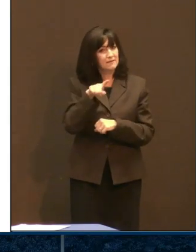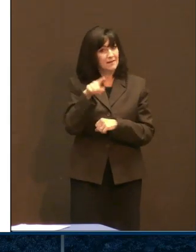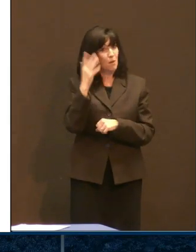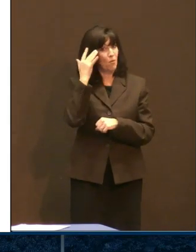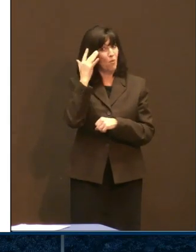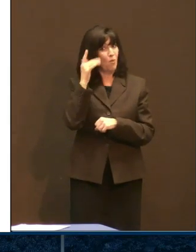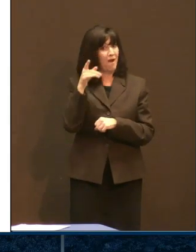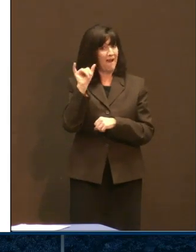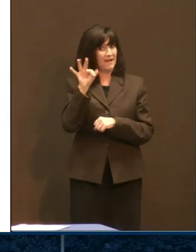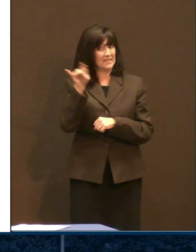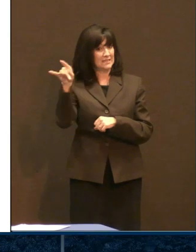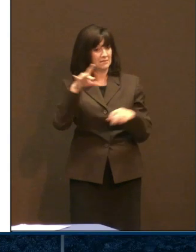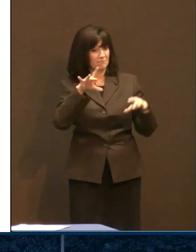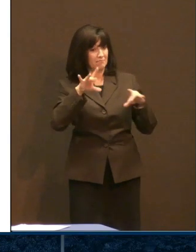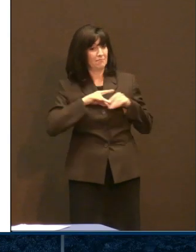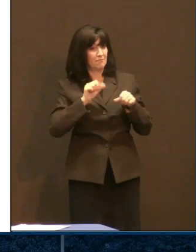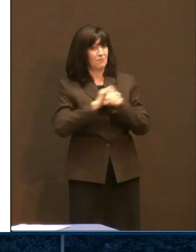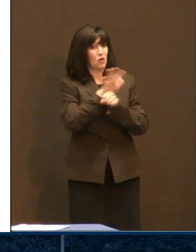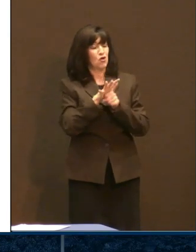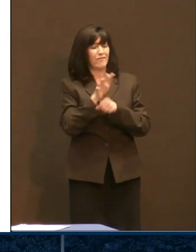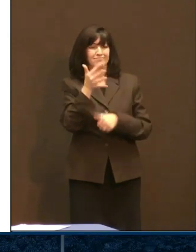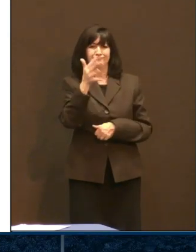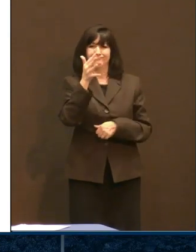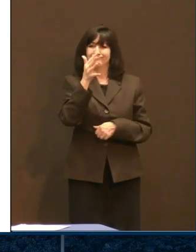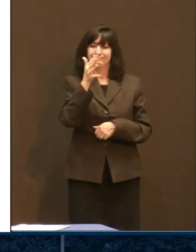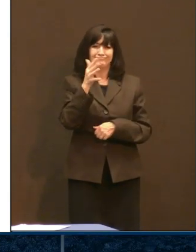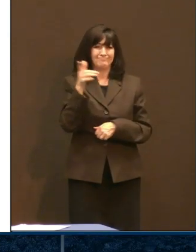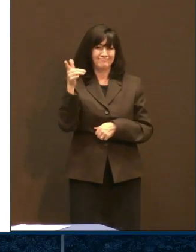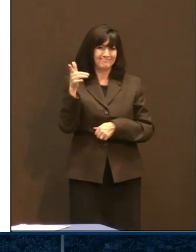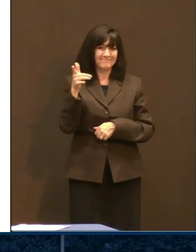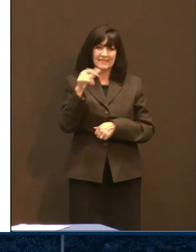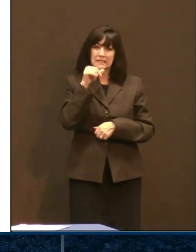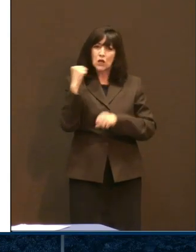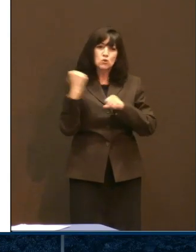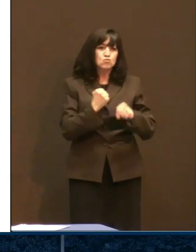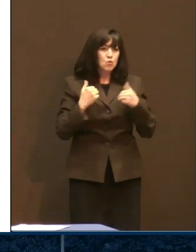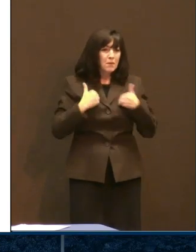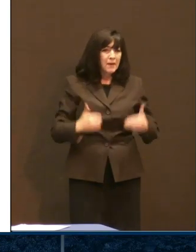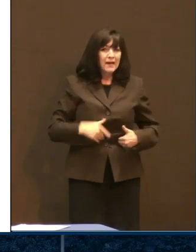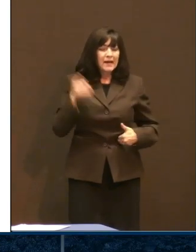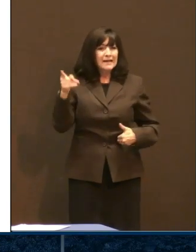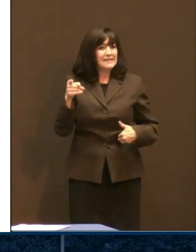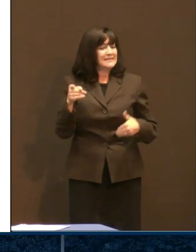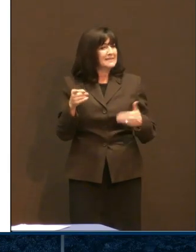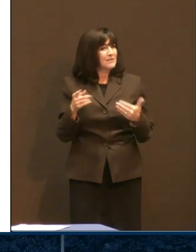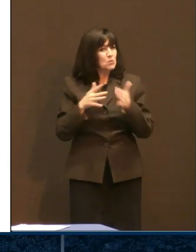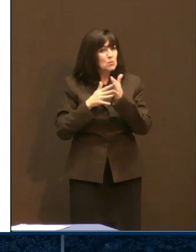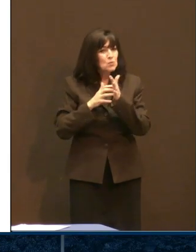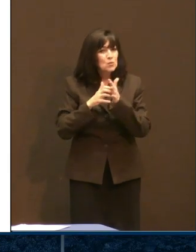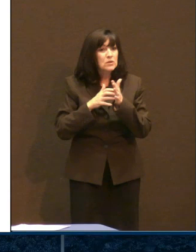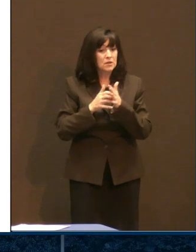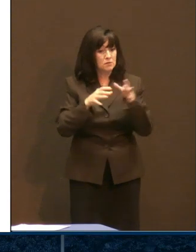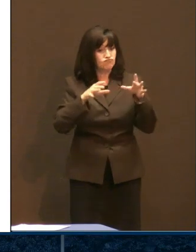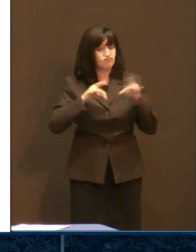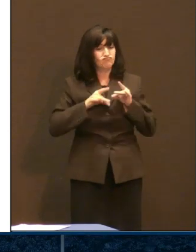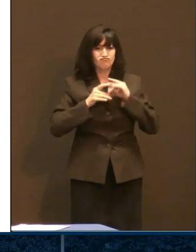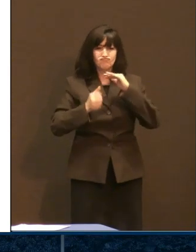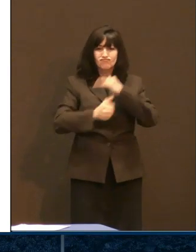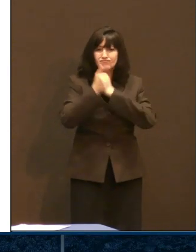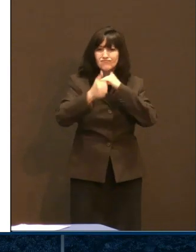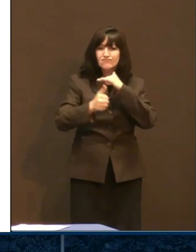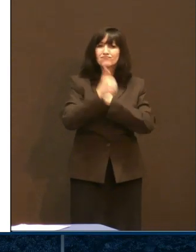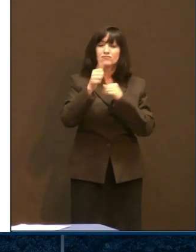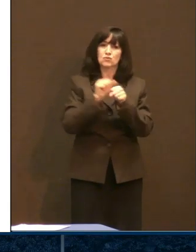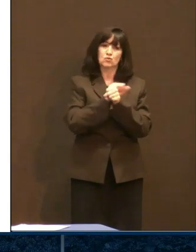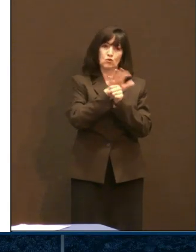they need to hear our voices. They need to see us to the extent possible. They need to stay safe.